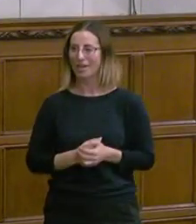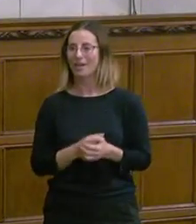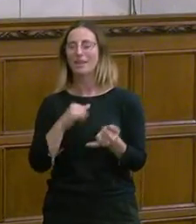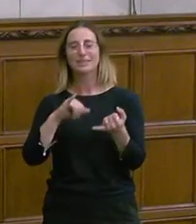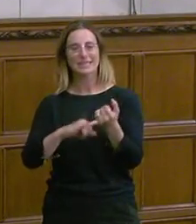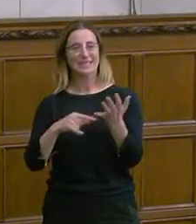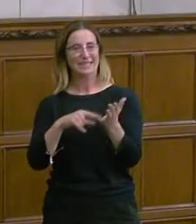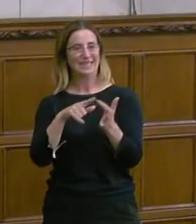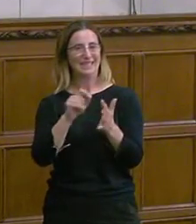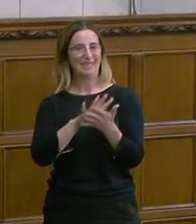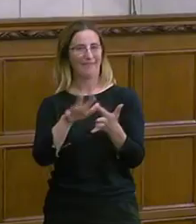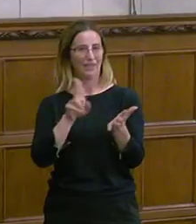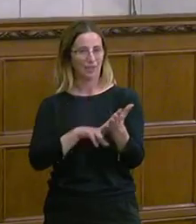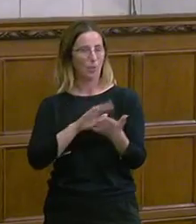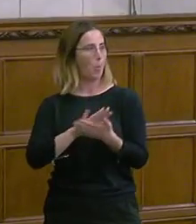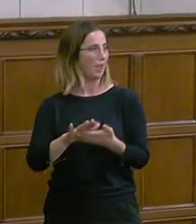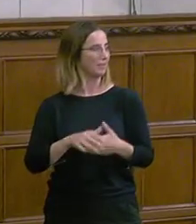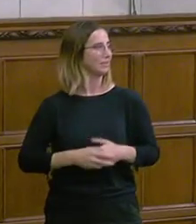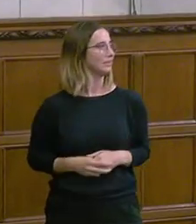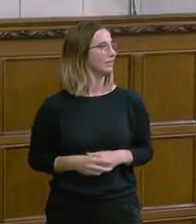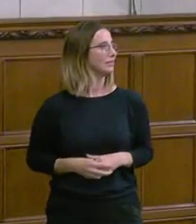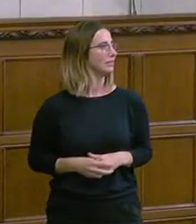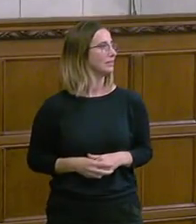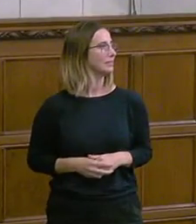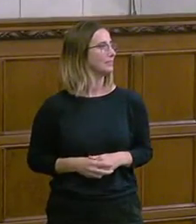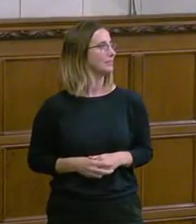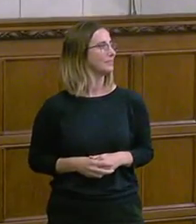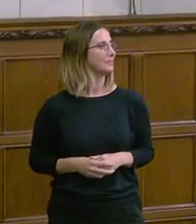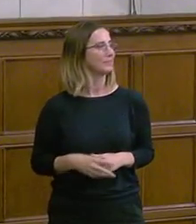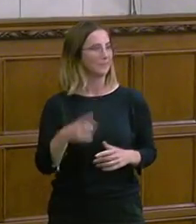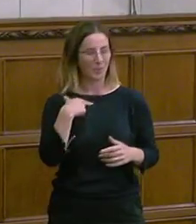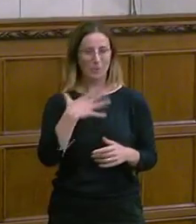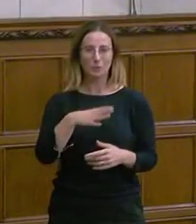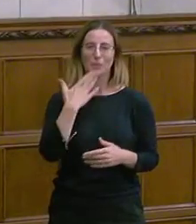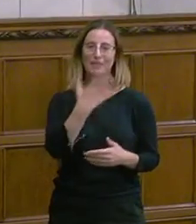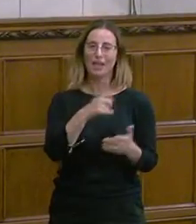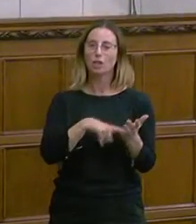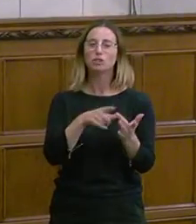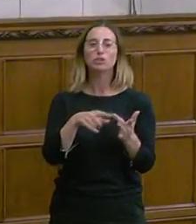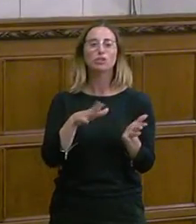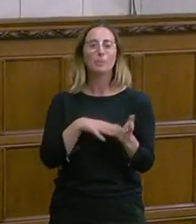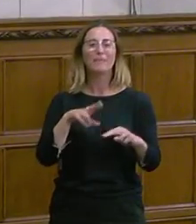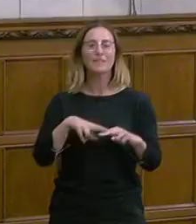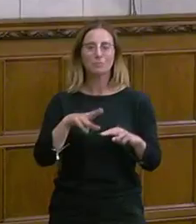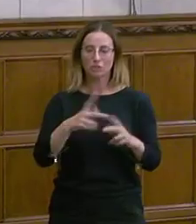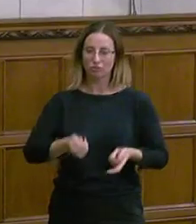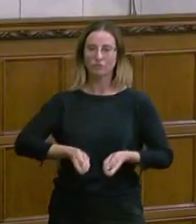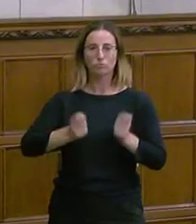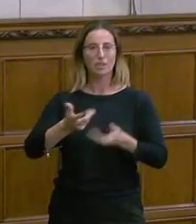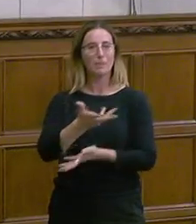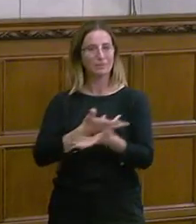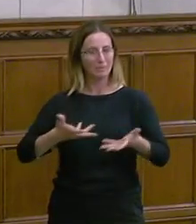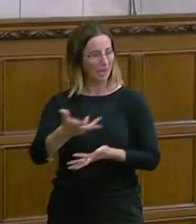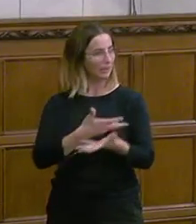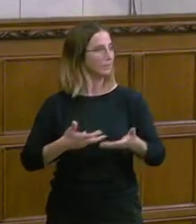also my colleague, the Member of Parliament Poplar and Limehouse, who I've known for a long time, and it's a pleasure to serve with him and